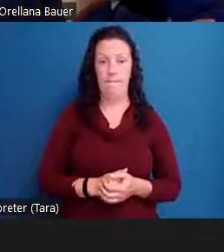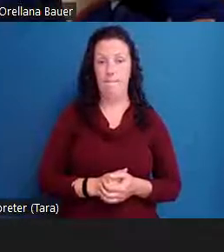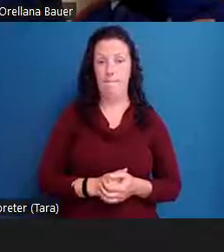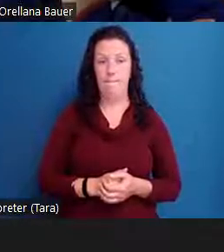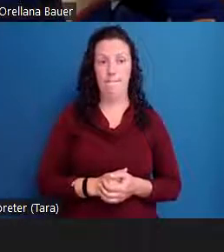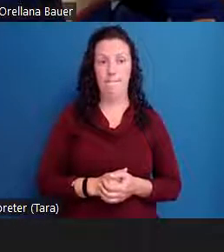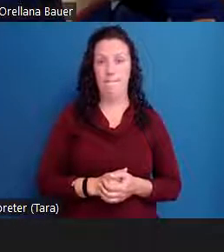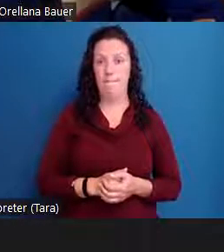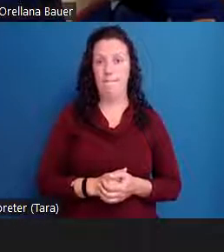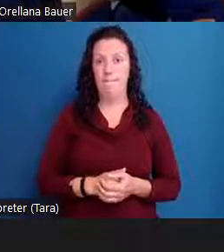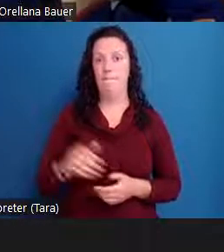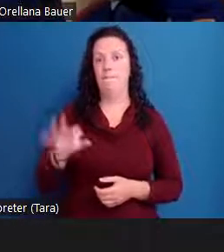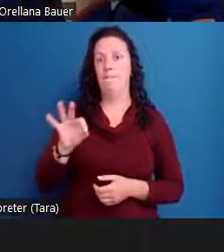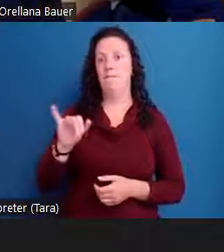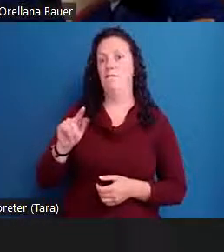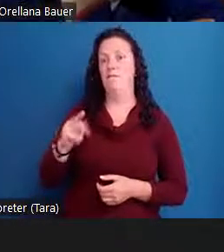I don't know how to answer that question.